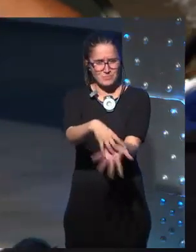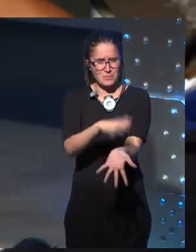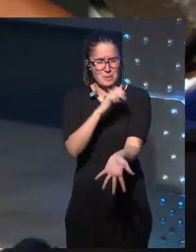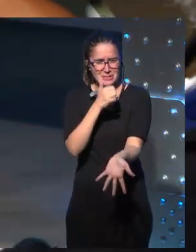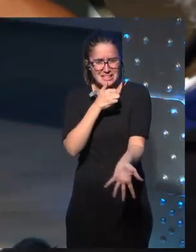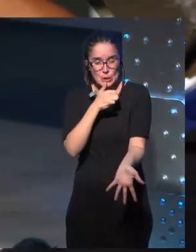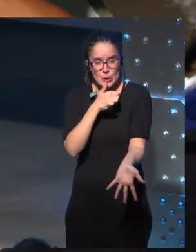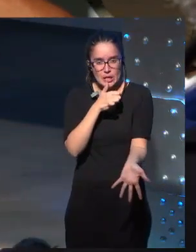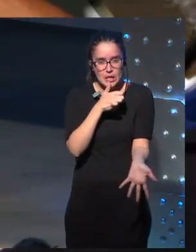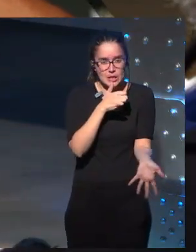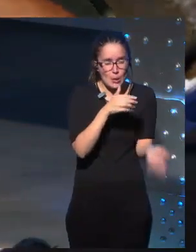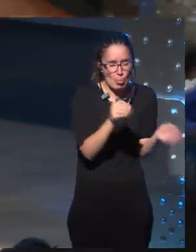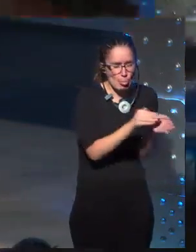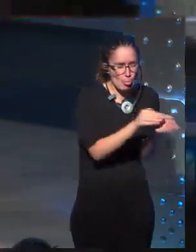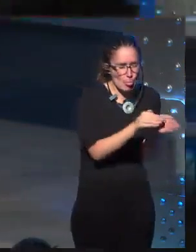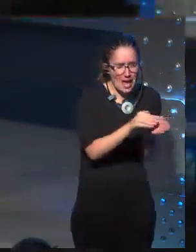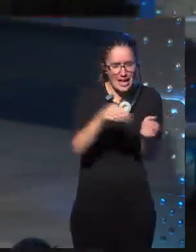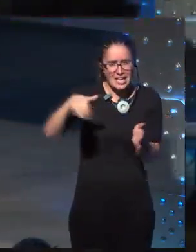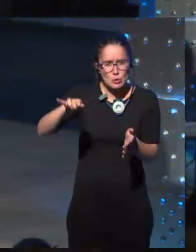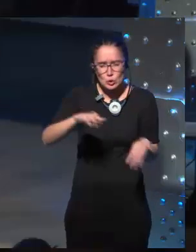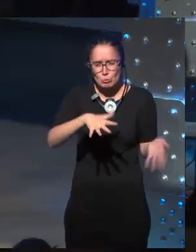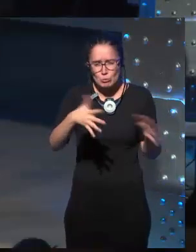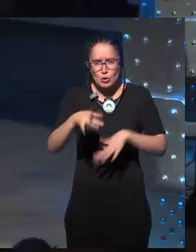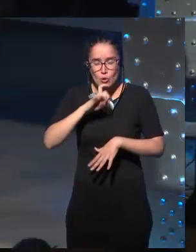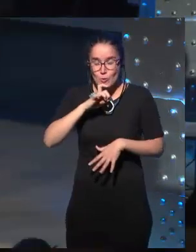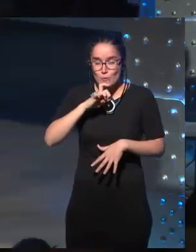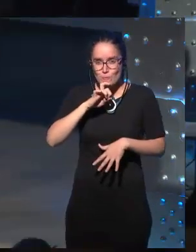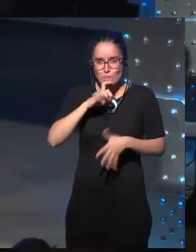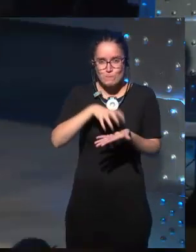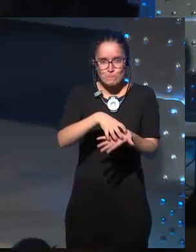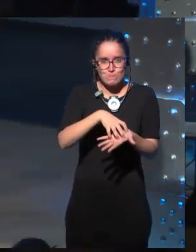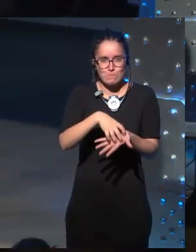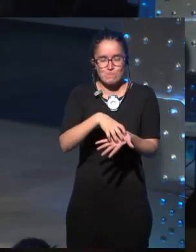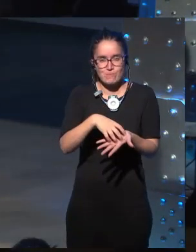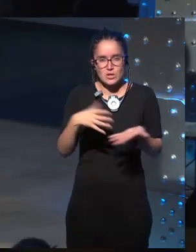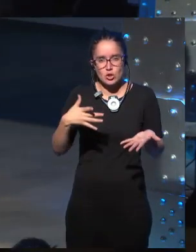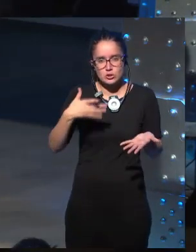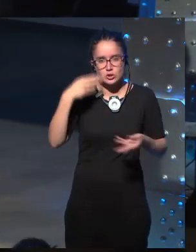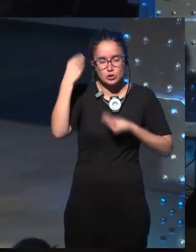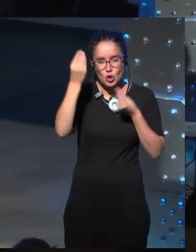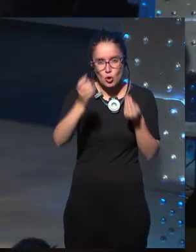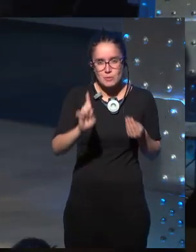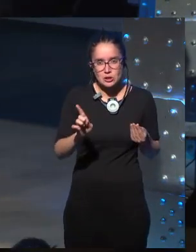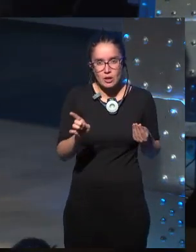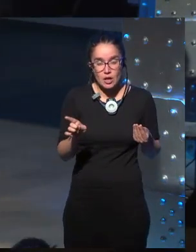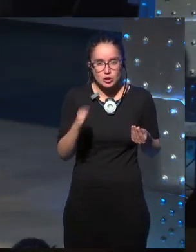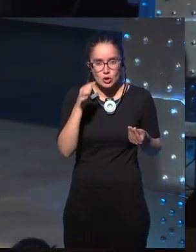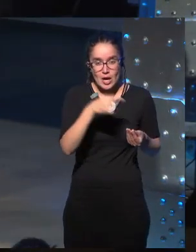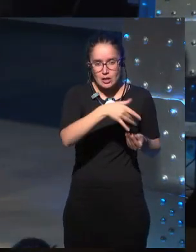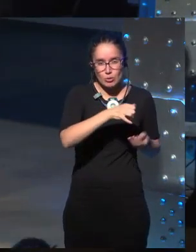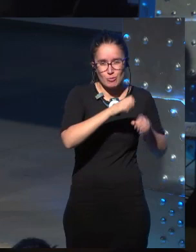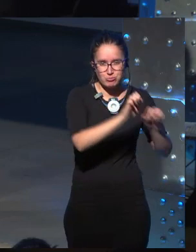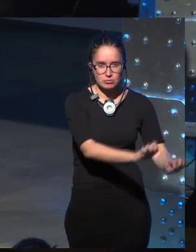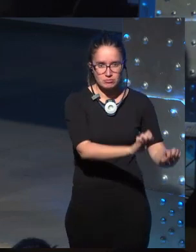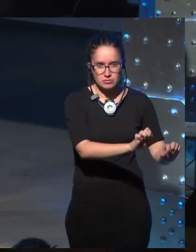very small to Newton. So no, I don't think we should bypass Newton, because basically that's what you